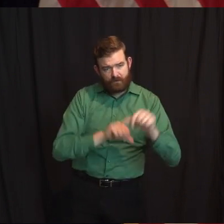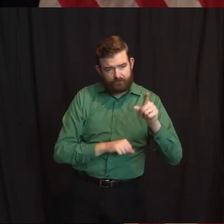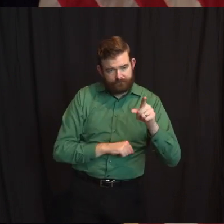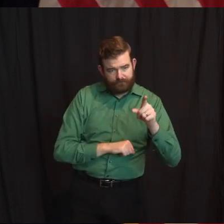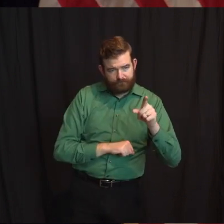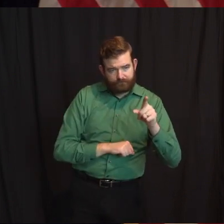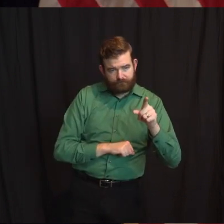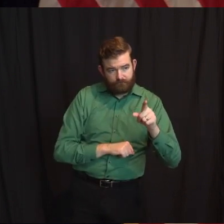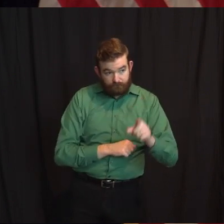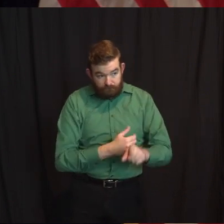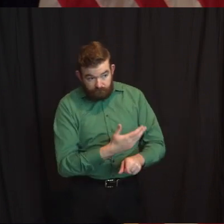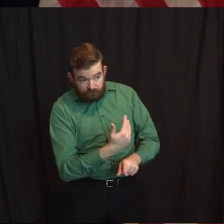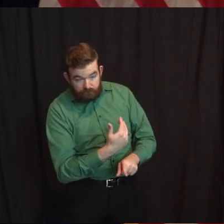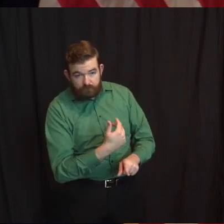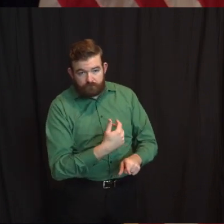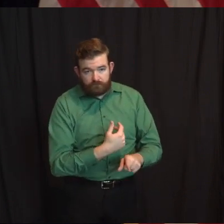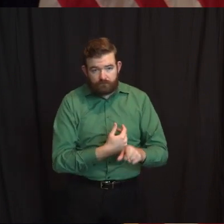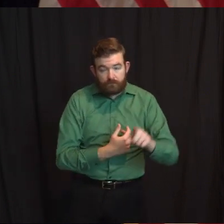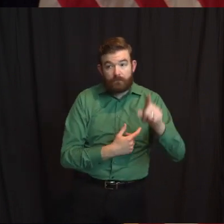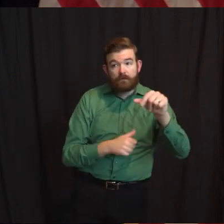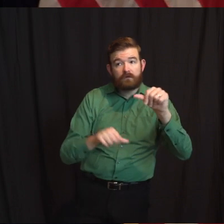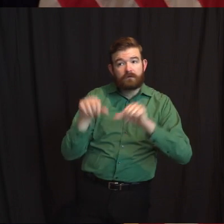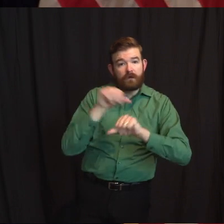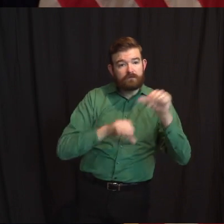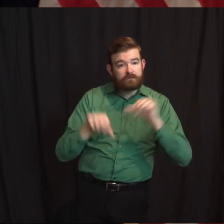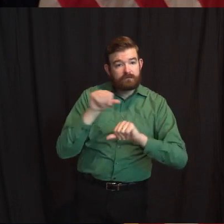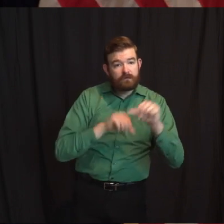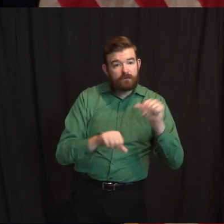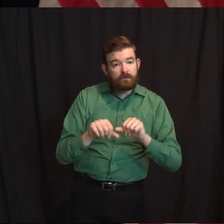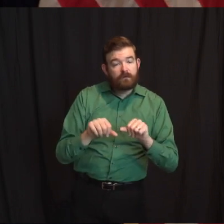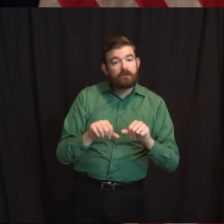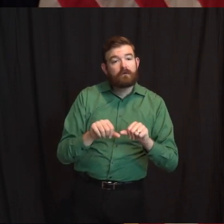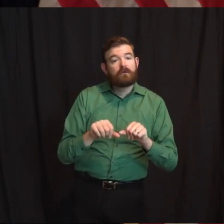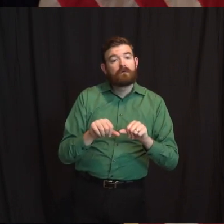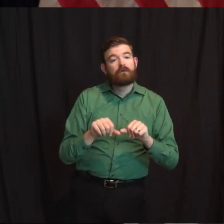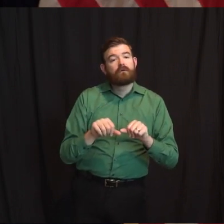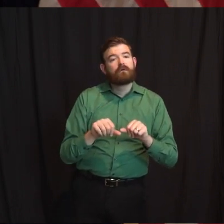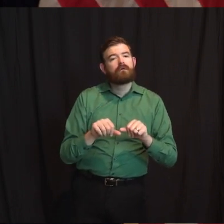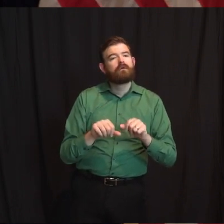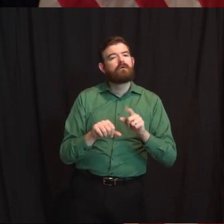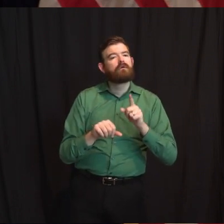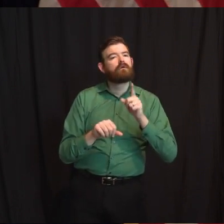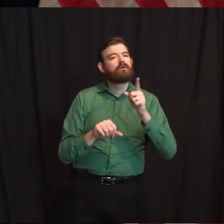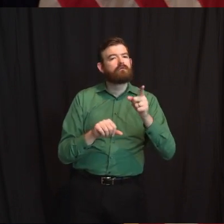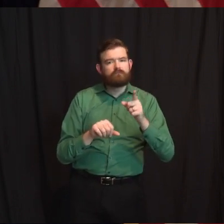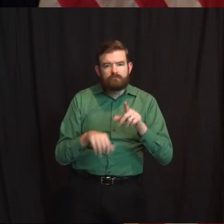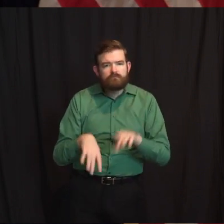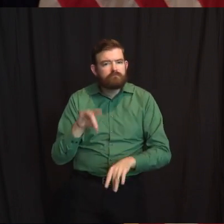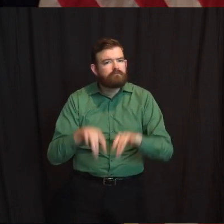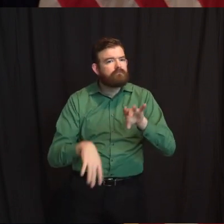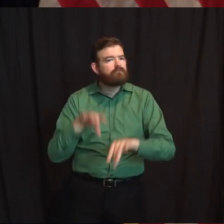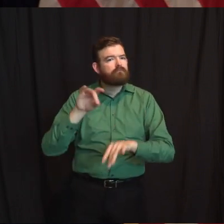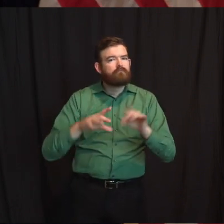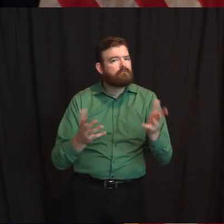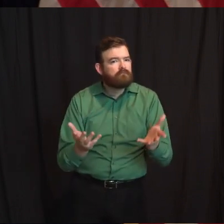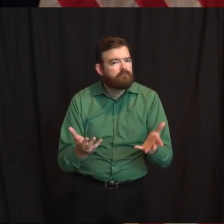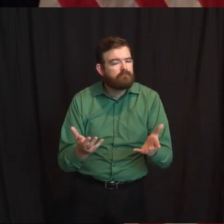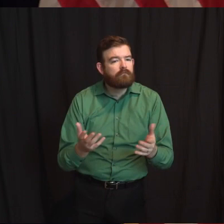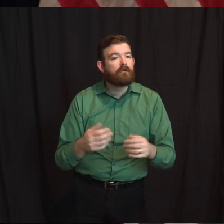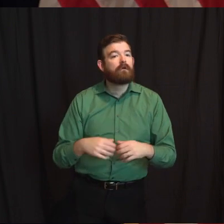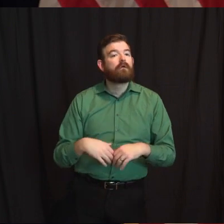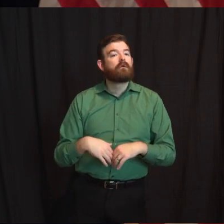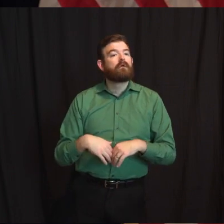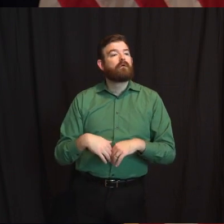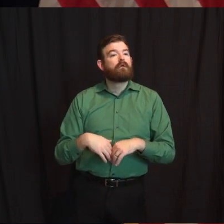ahead. The science of coronavirus, can you update us on what you've learned? There's this interesting debate about whether it's actually alive or not and how